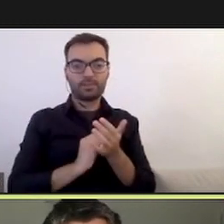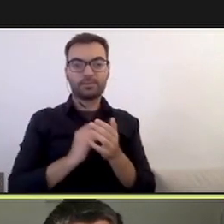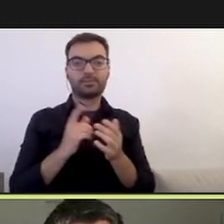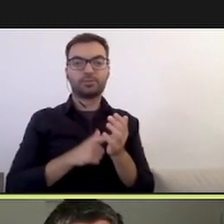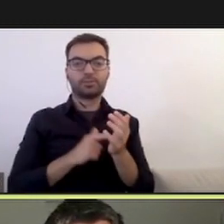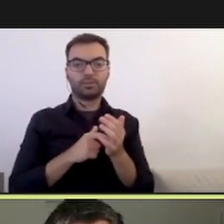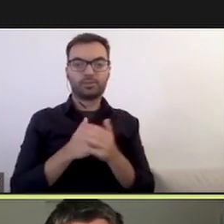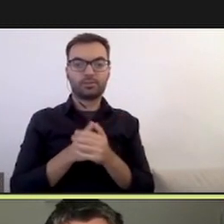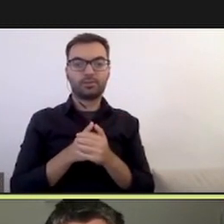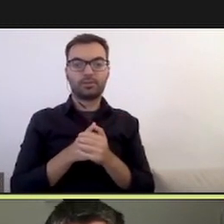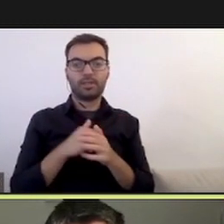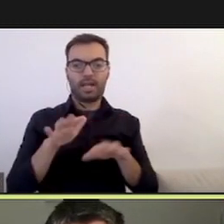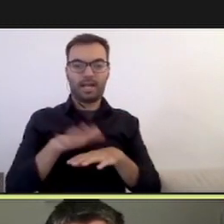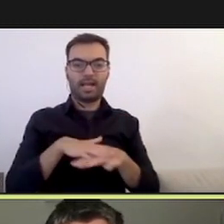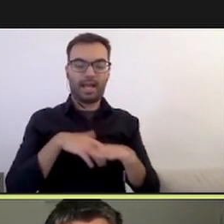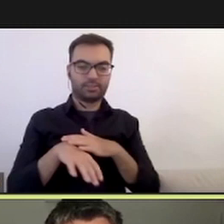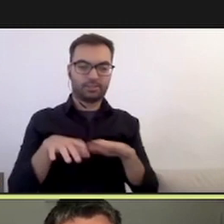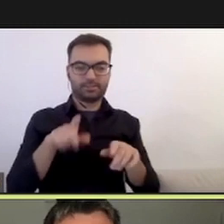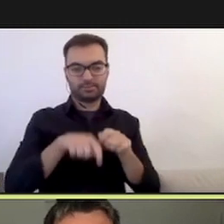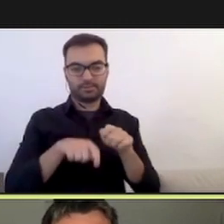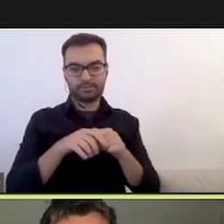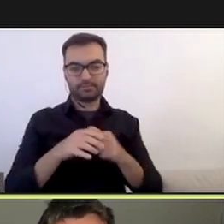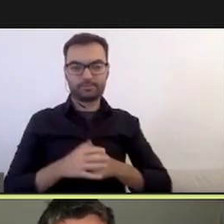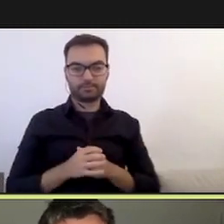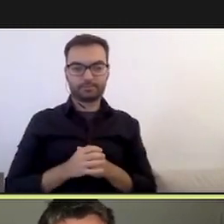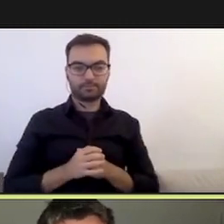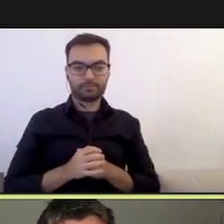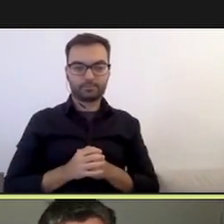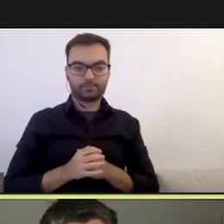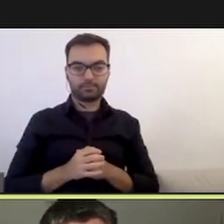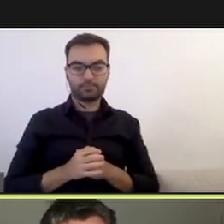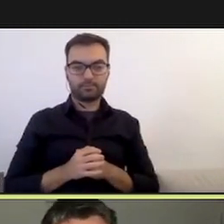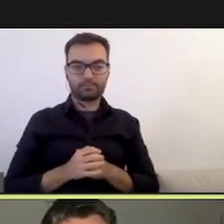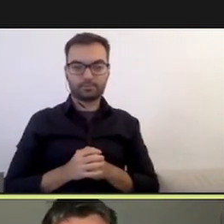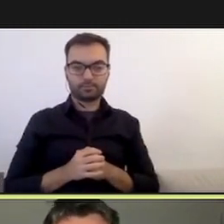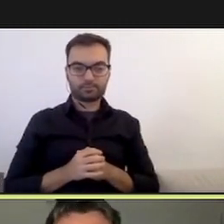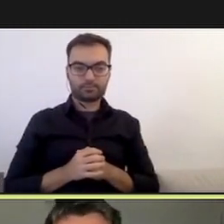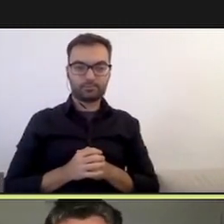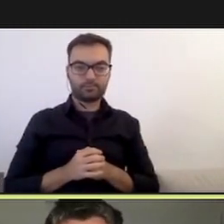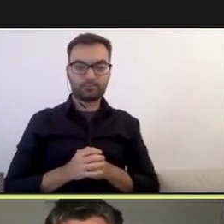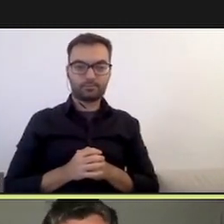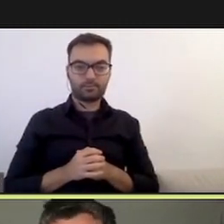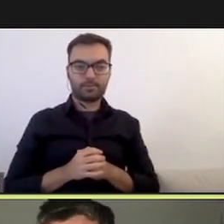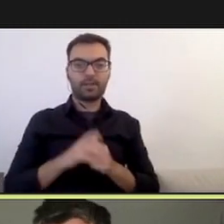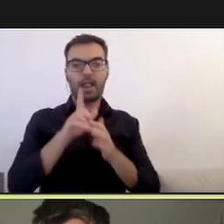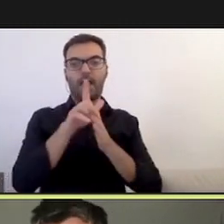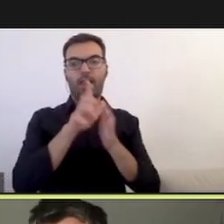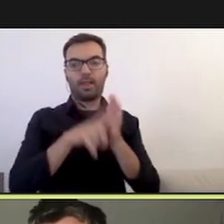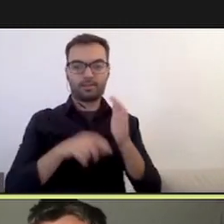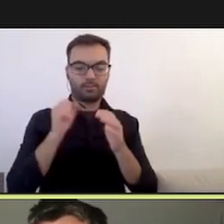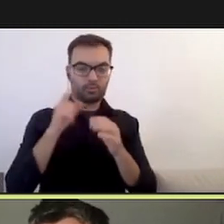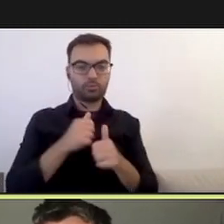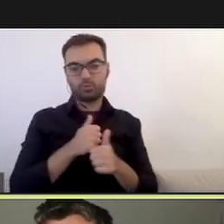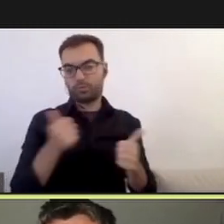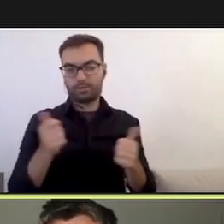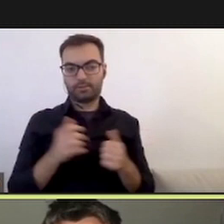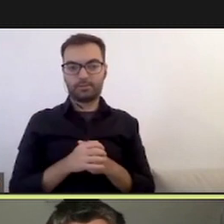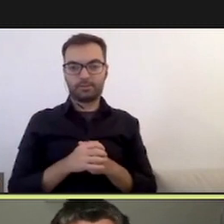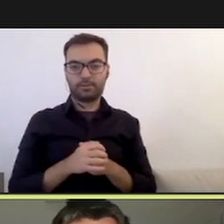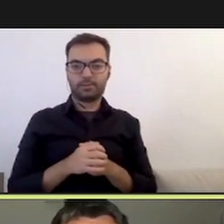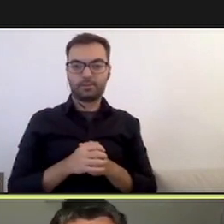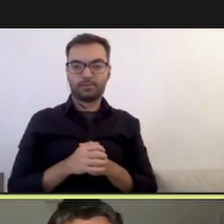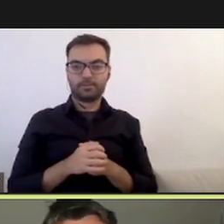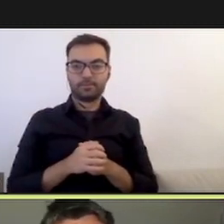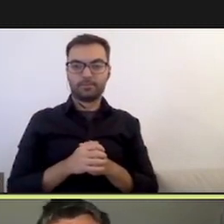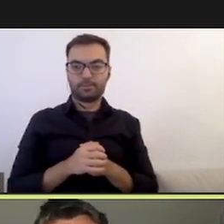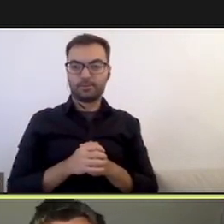Usually I do the manual test. So what I can see here, there is a list, fantastic, because the list is